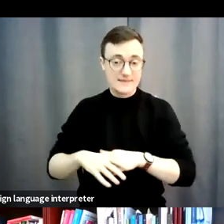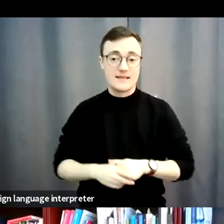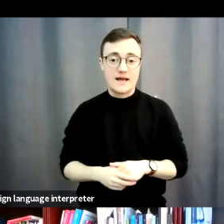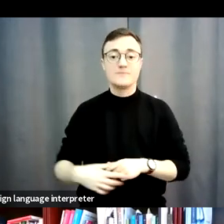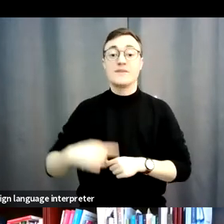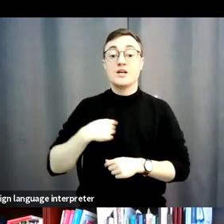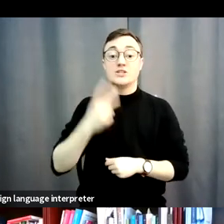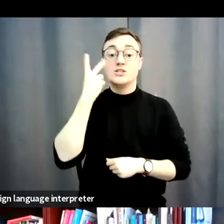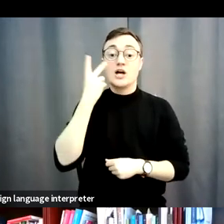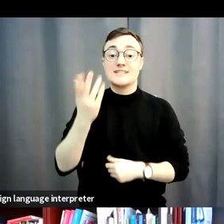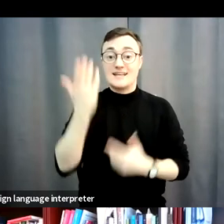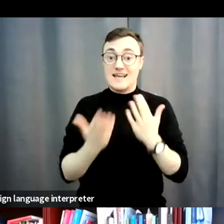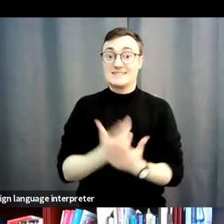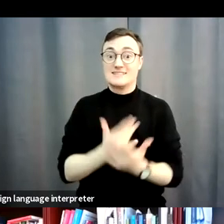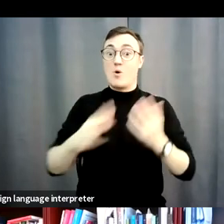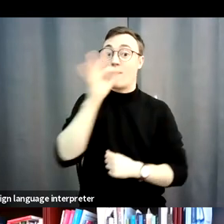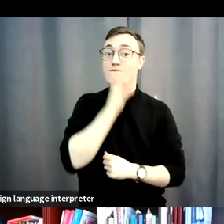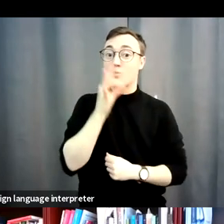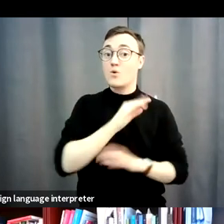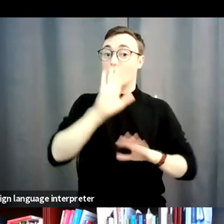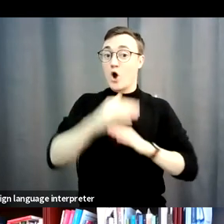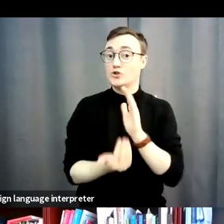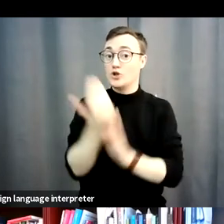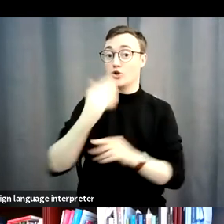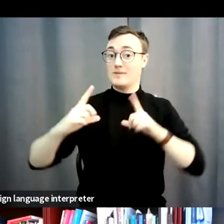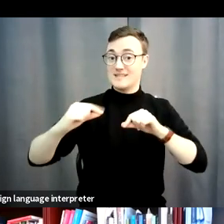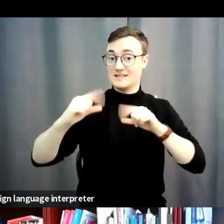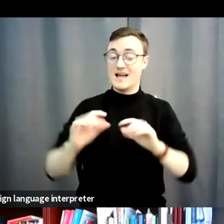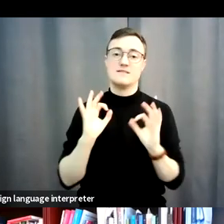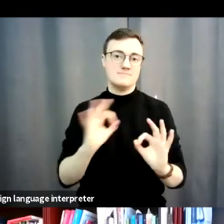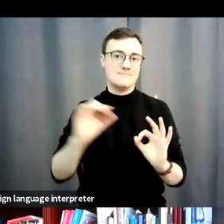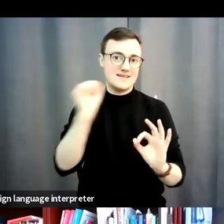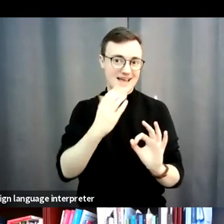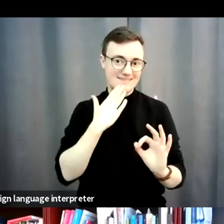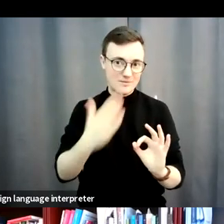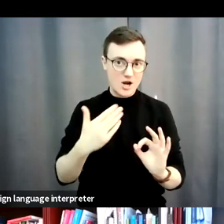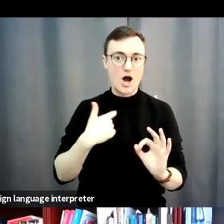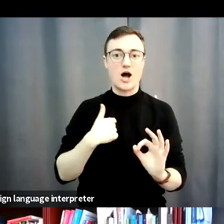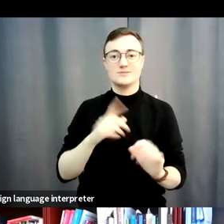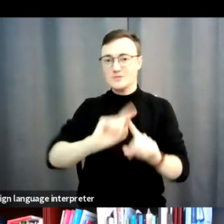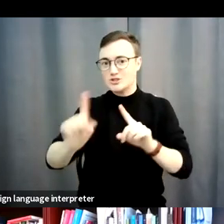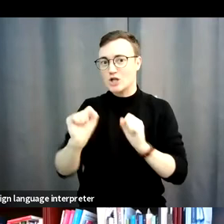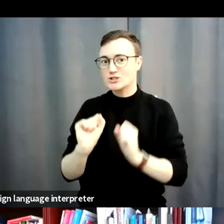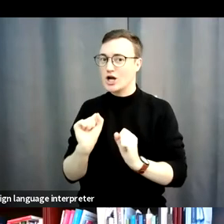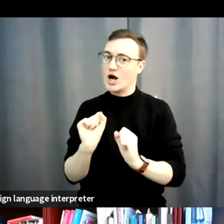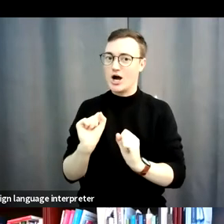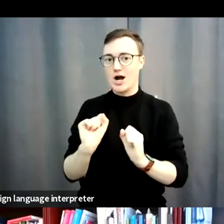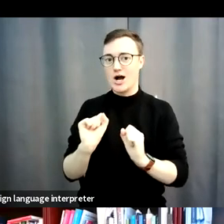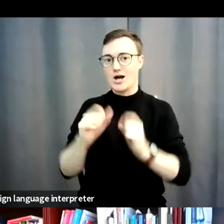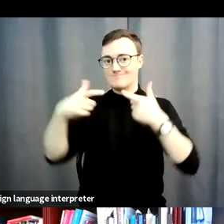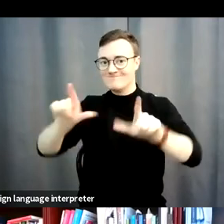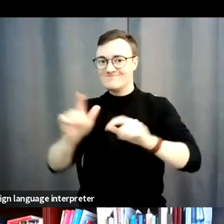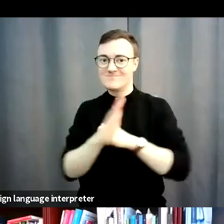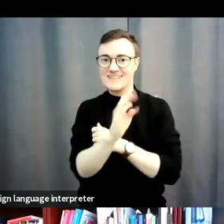there are quite a few questions that have popped up in the chat box, which is great. I'll turn to Jessica in a minute to